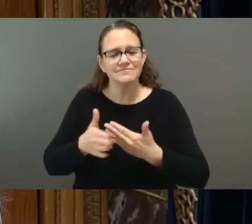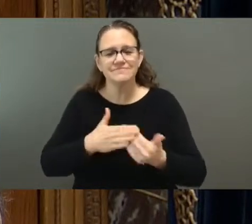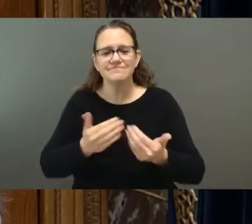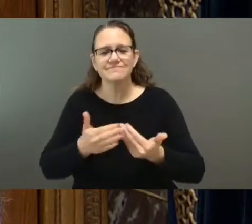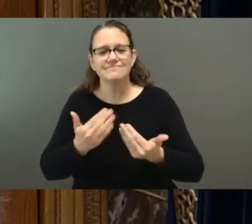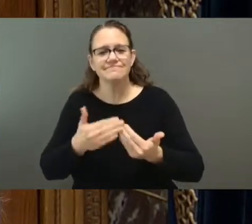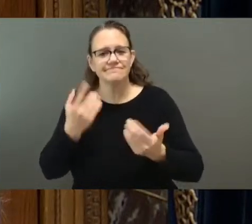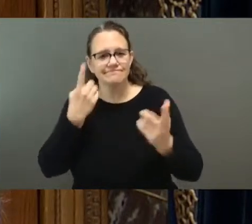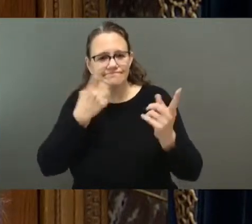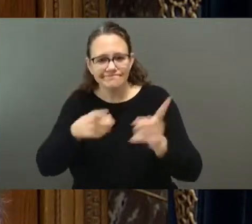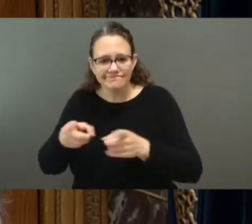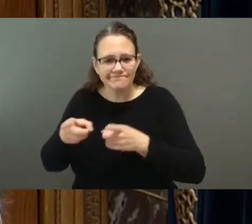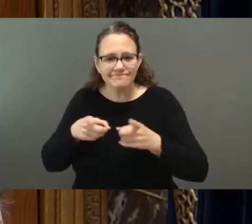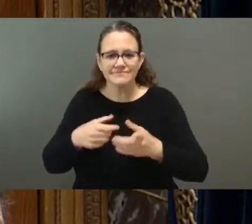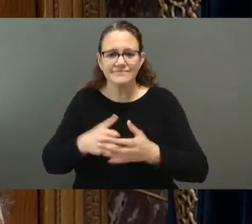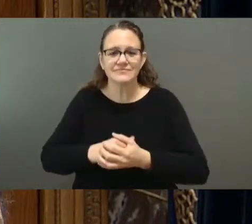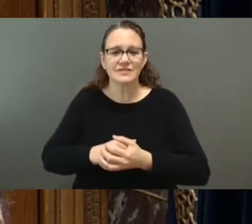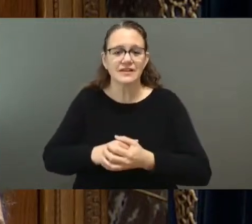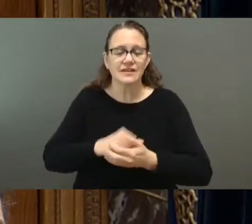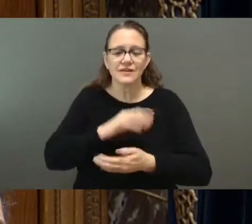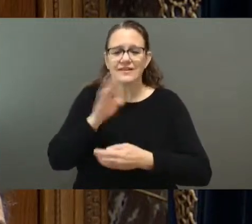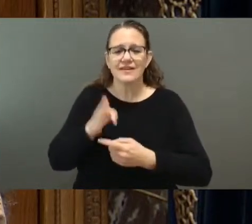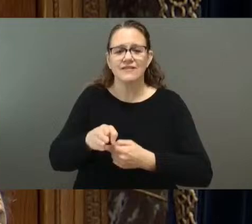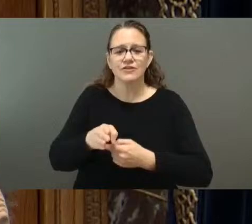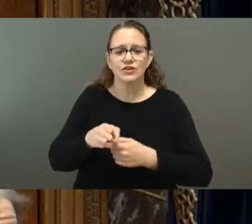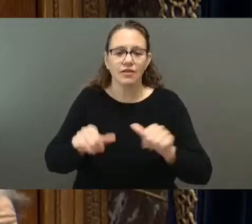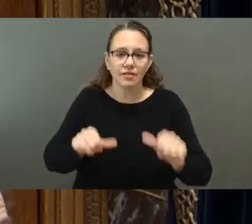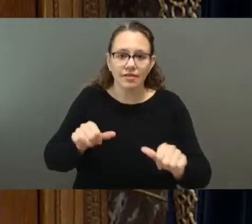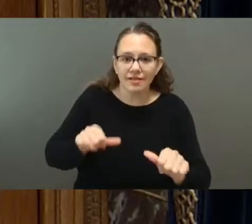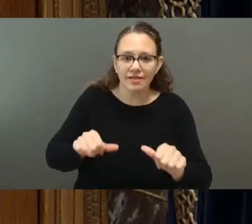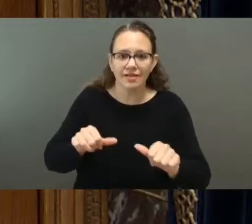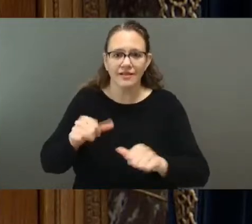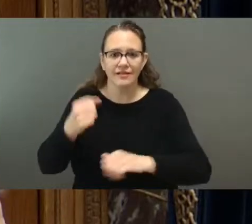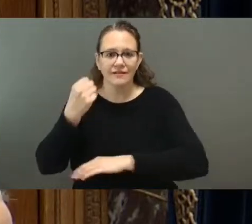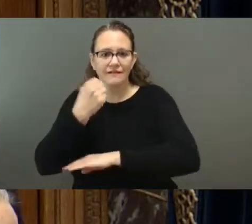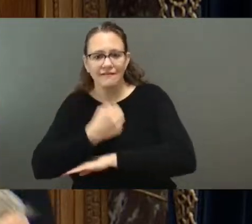falters. Thank you to all the mothers out there for everything they do.